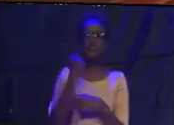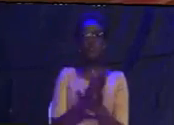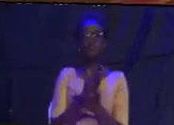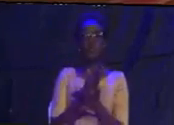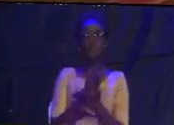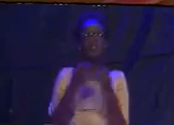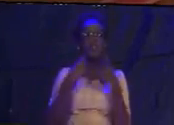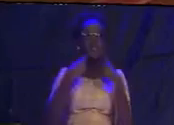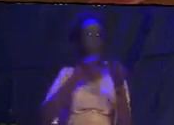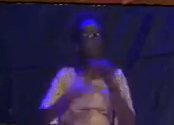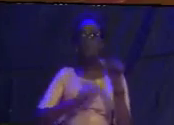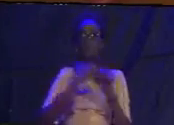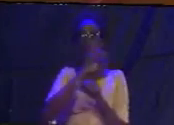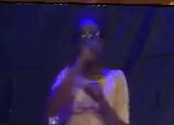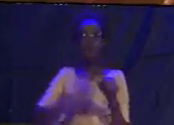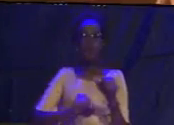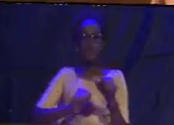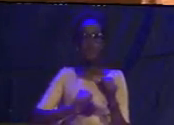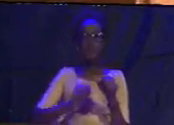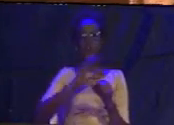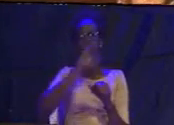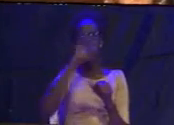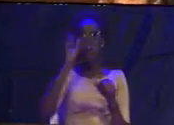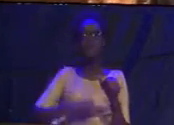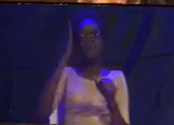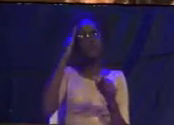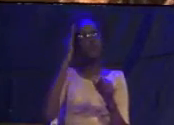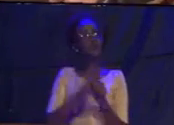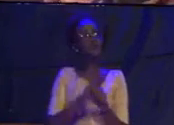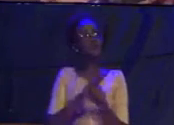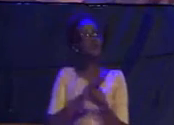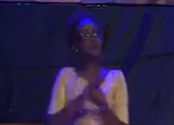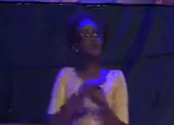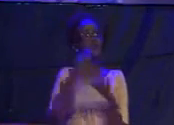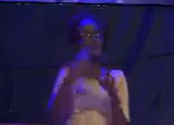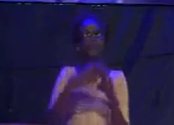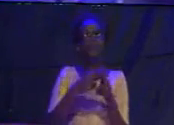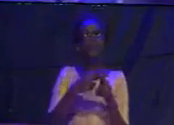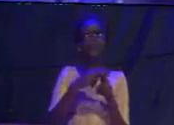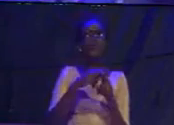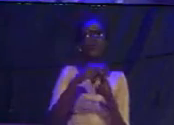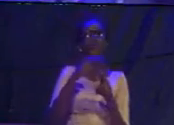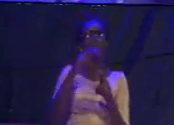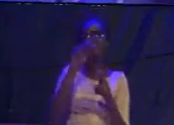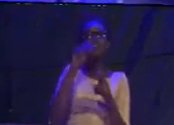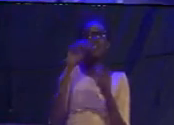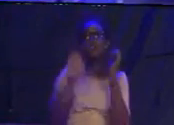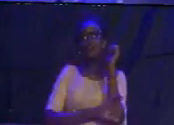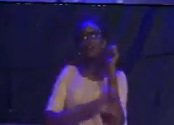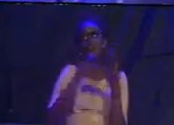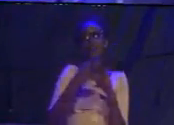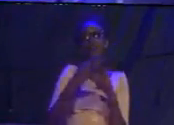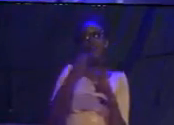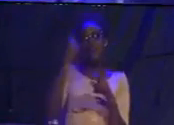prominent. Africa was known, had different names. They used to call the land of